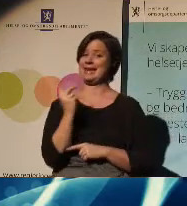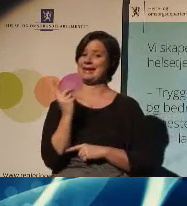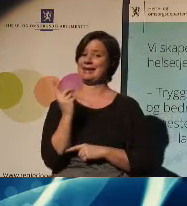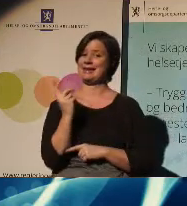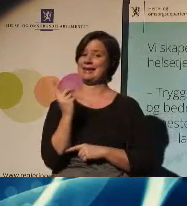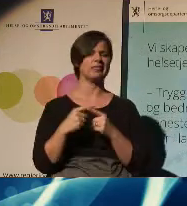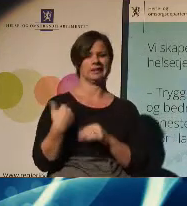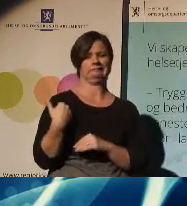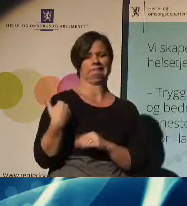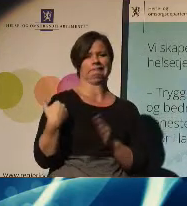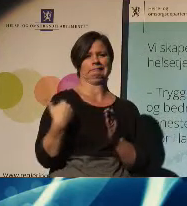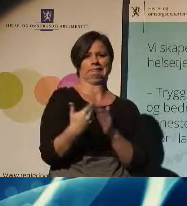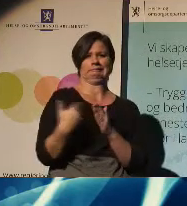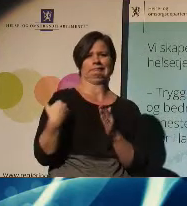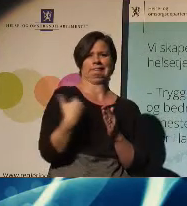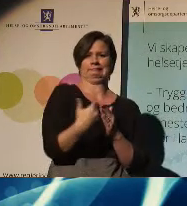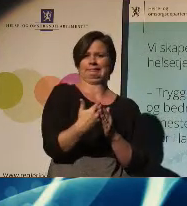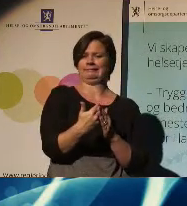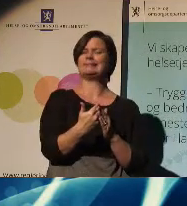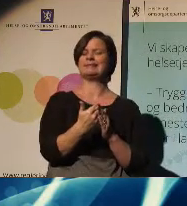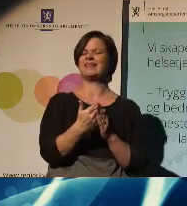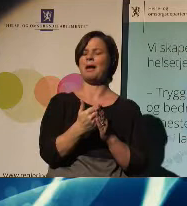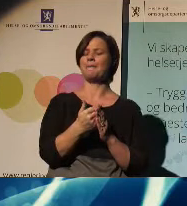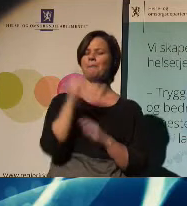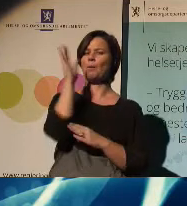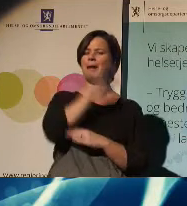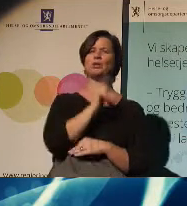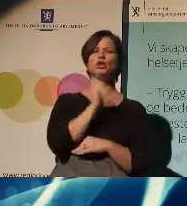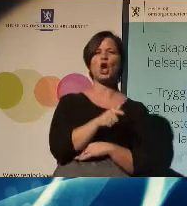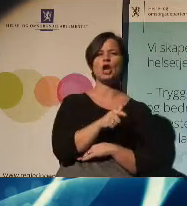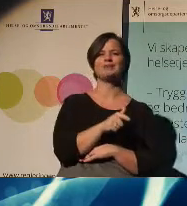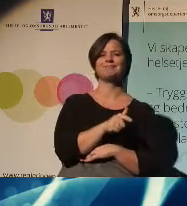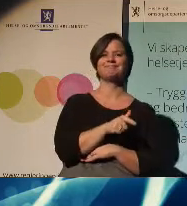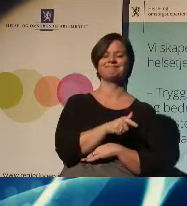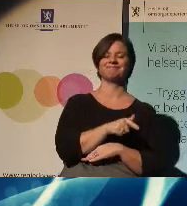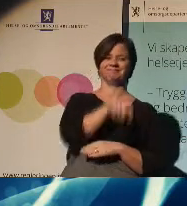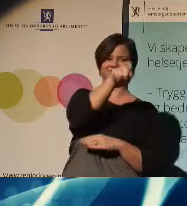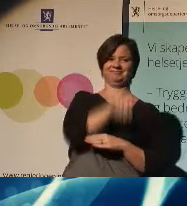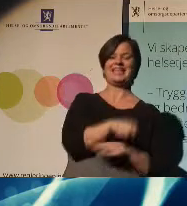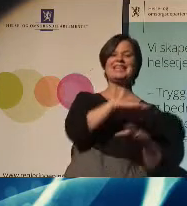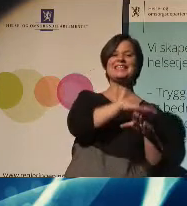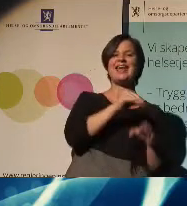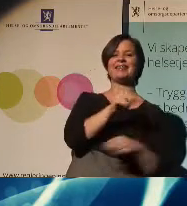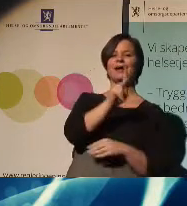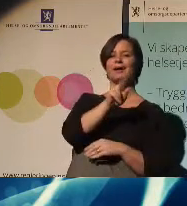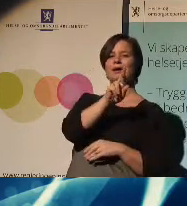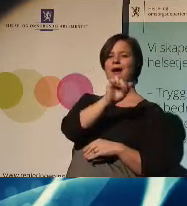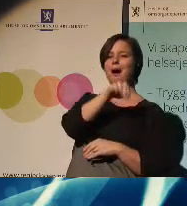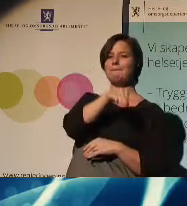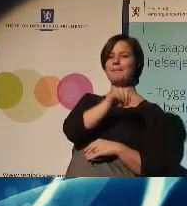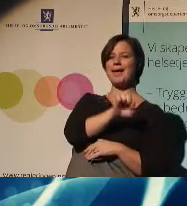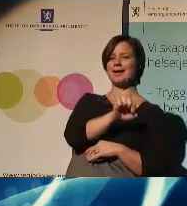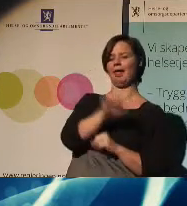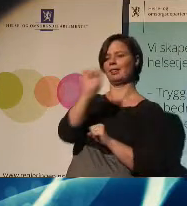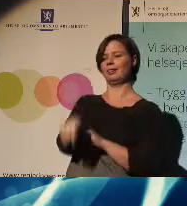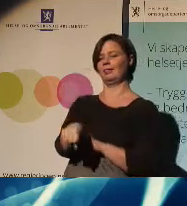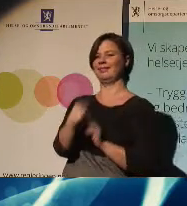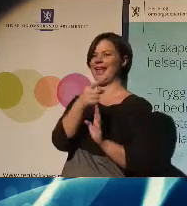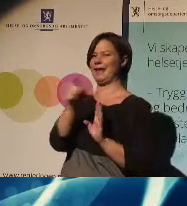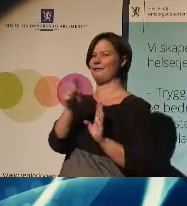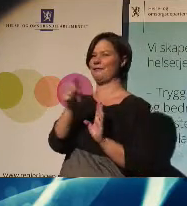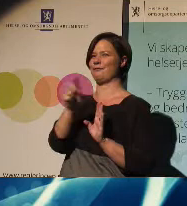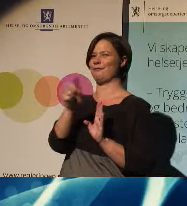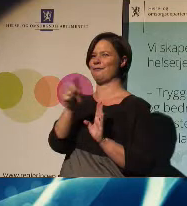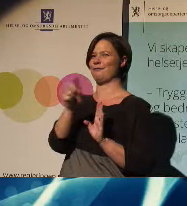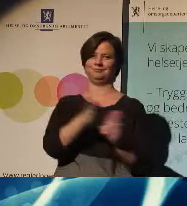I think, a bad spell with Sven Kramer basically beating the shit out of every Norwegian skater. And when I was